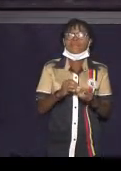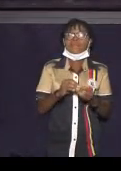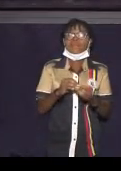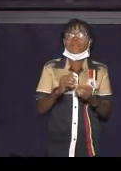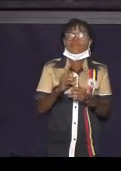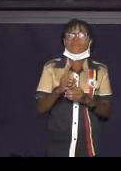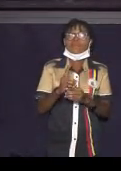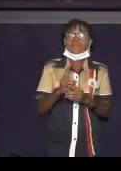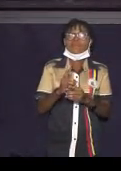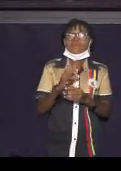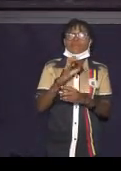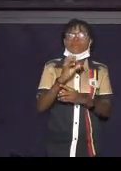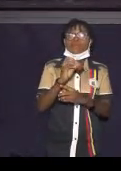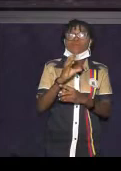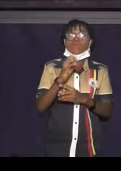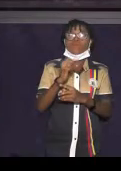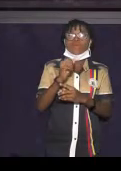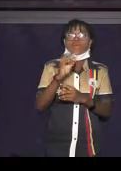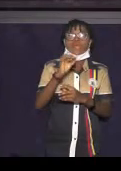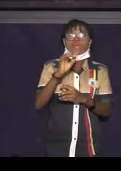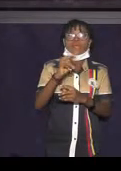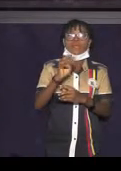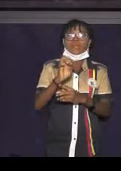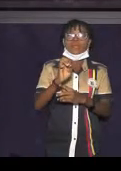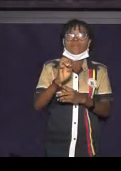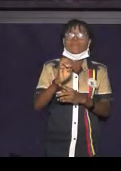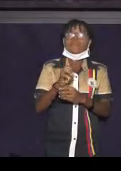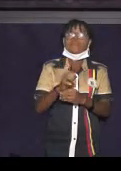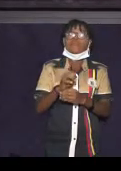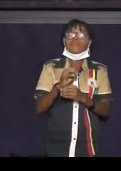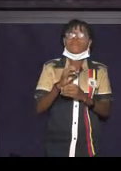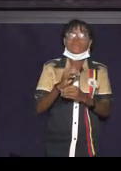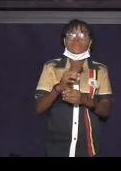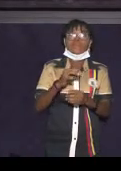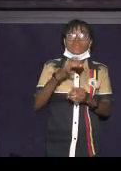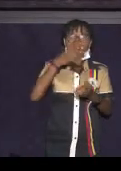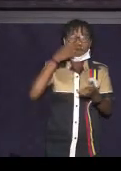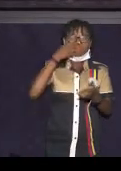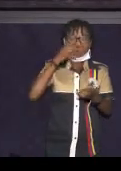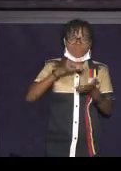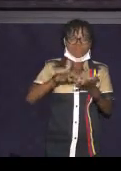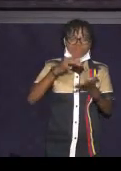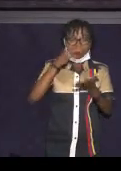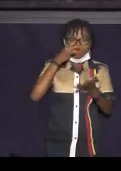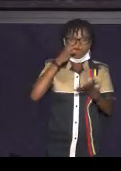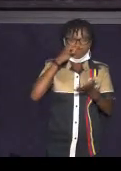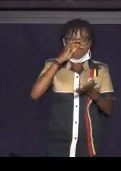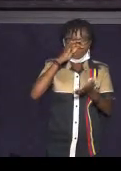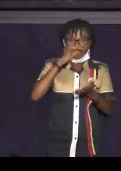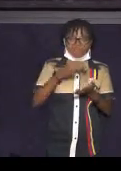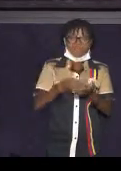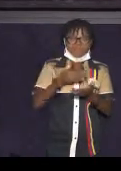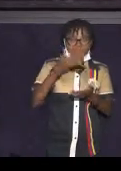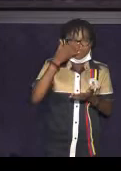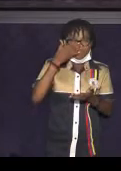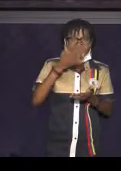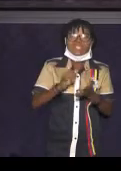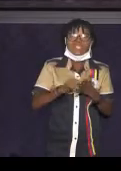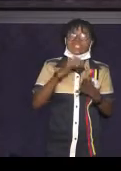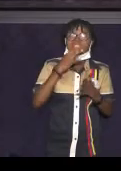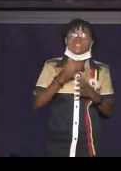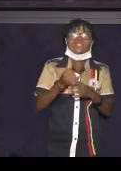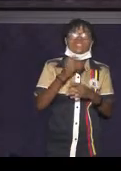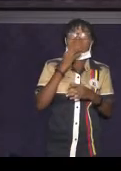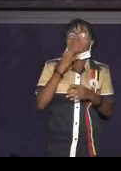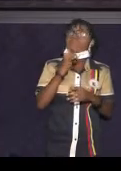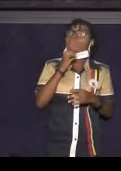them. The first one, cocaine. Cocaine is one of the examples of abused drug.